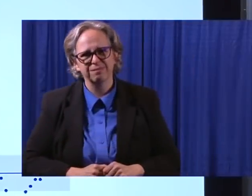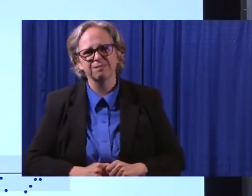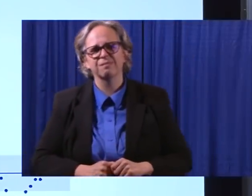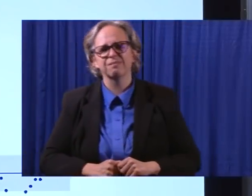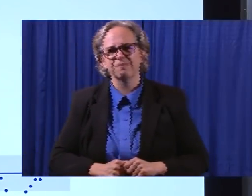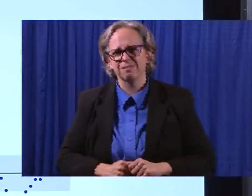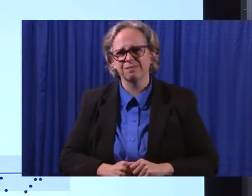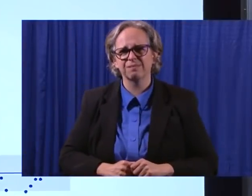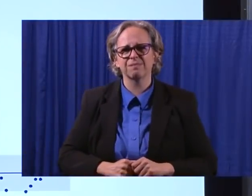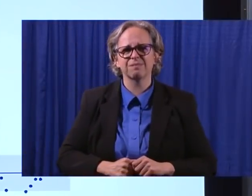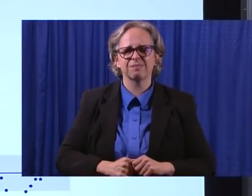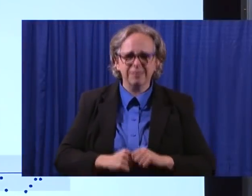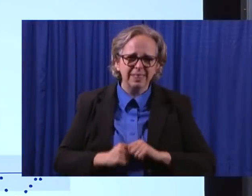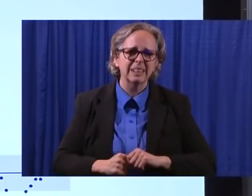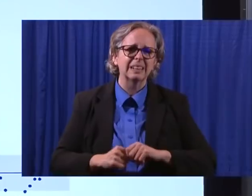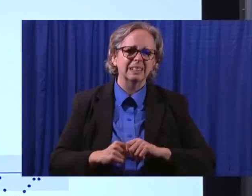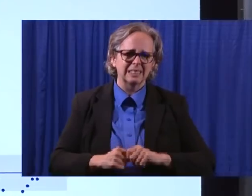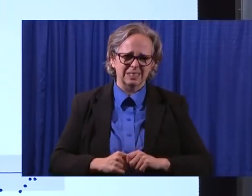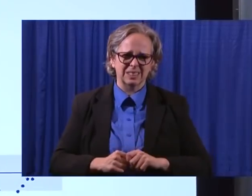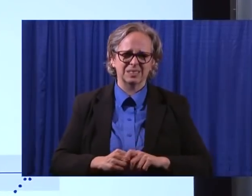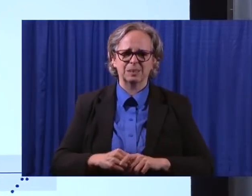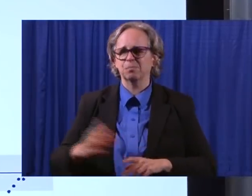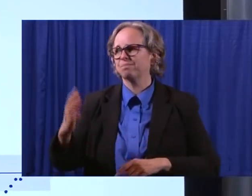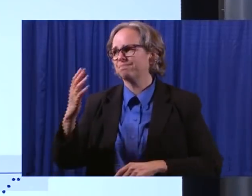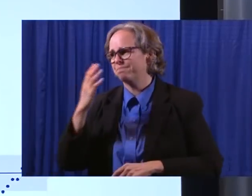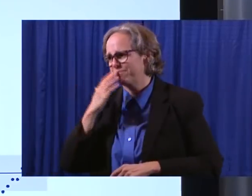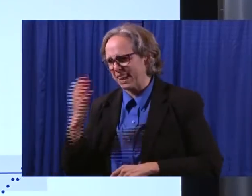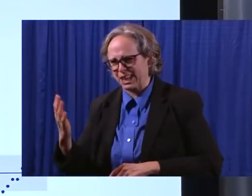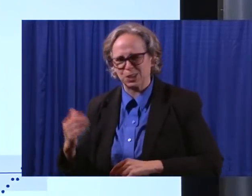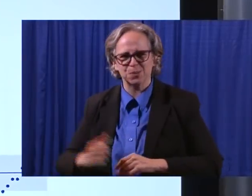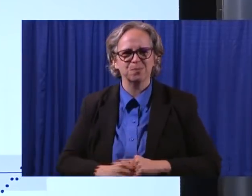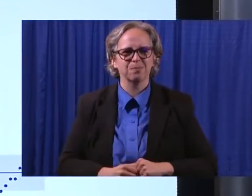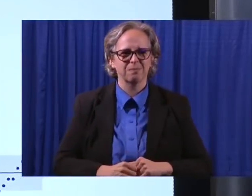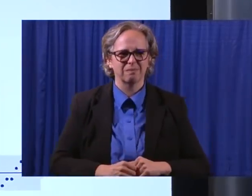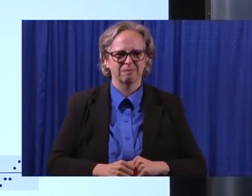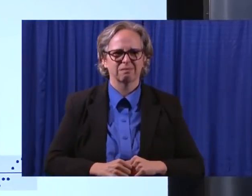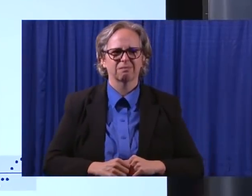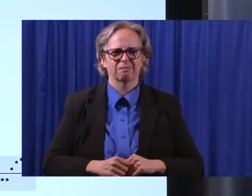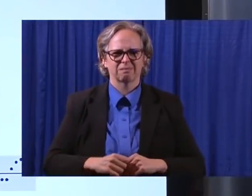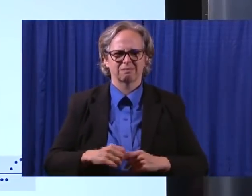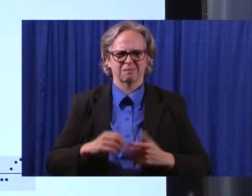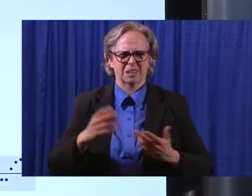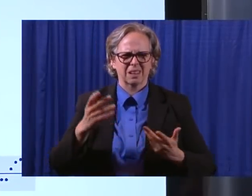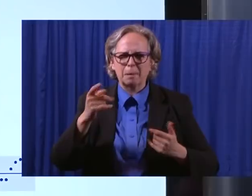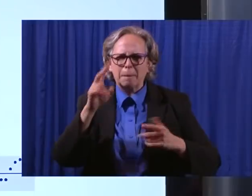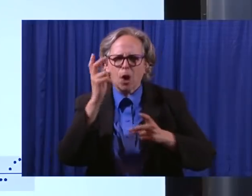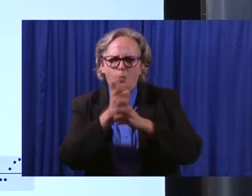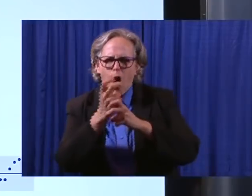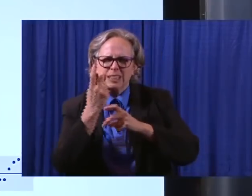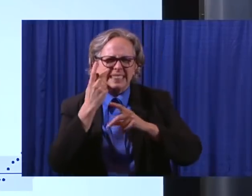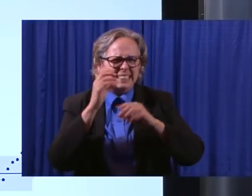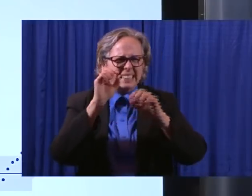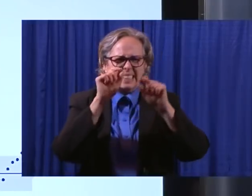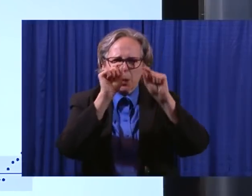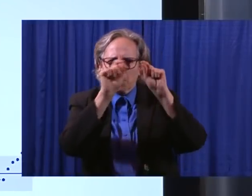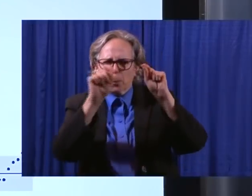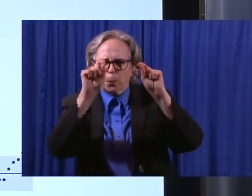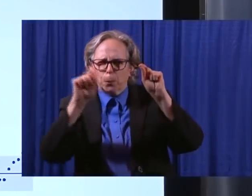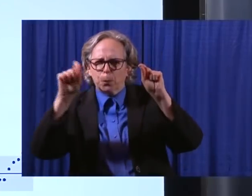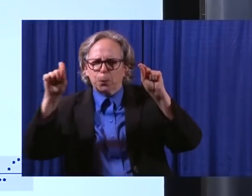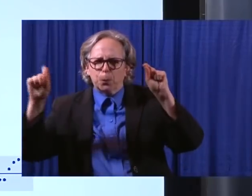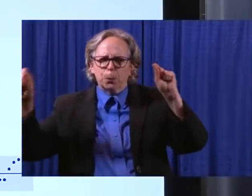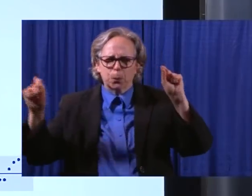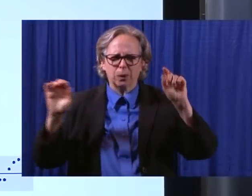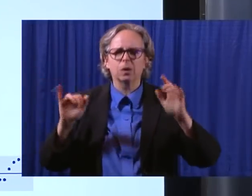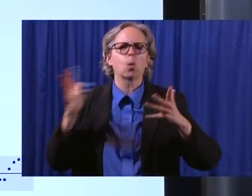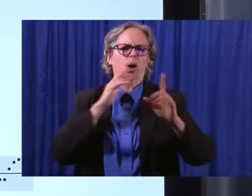now. Okay, thanks. And I'm going to walk you through this. It may look a little complicated, but what we were seeing is